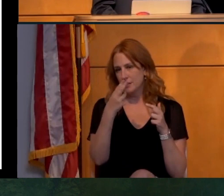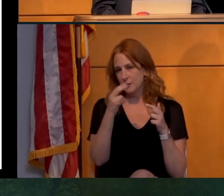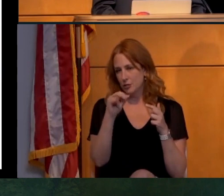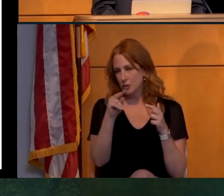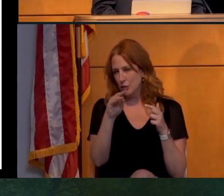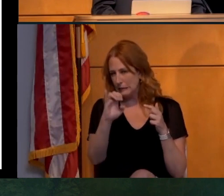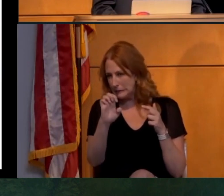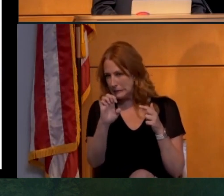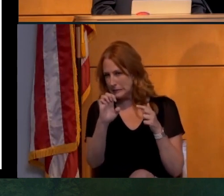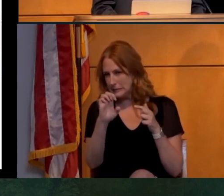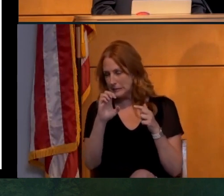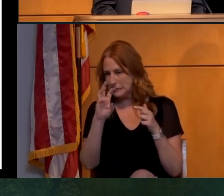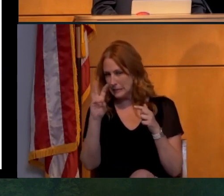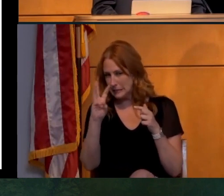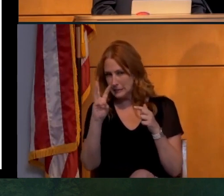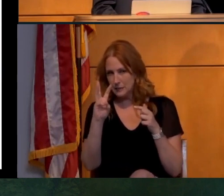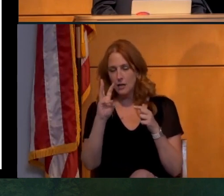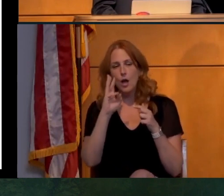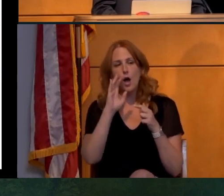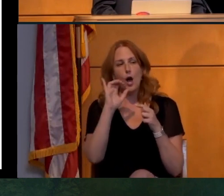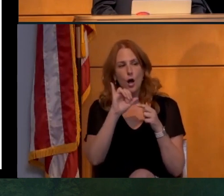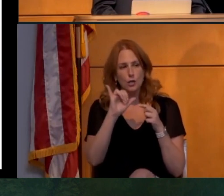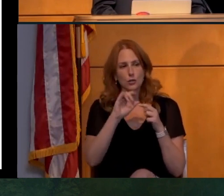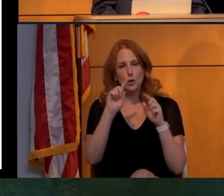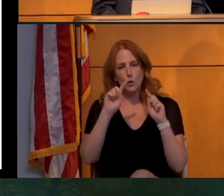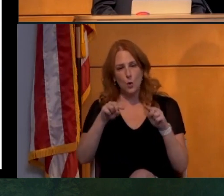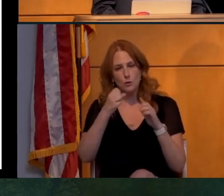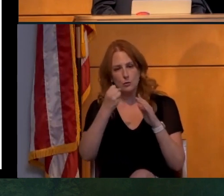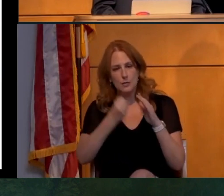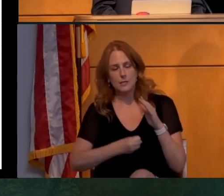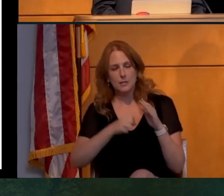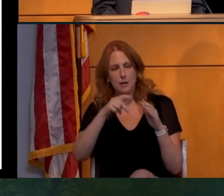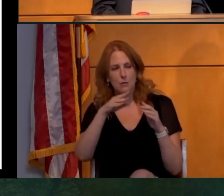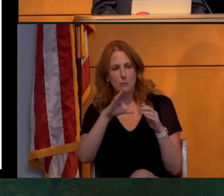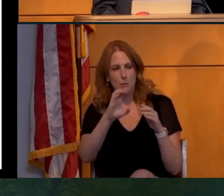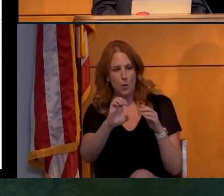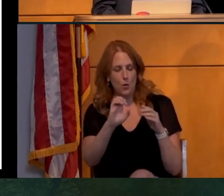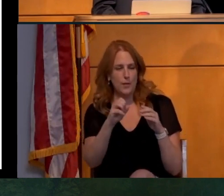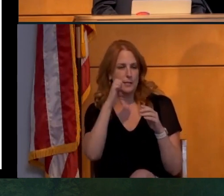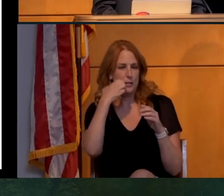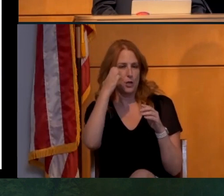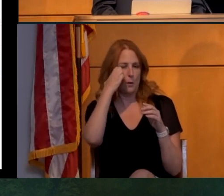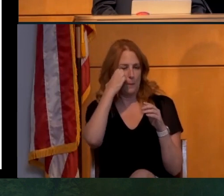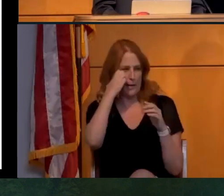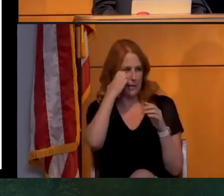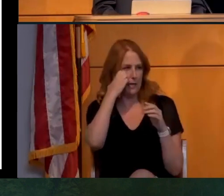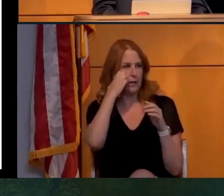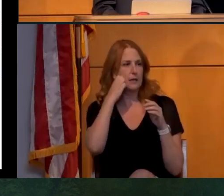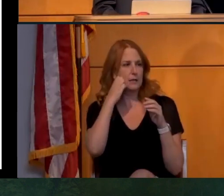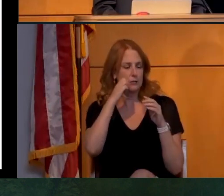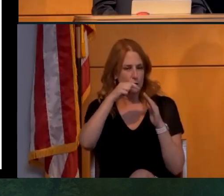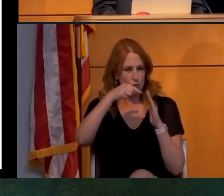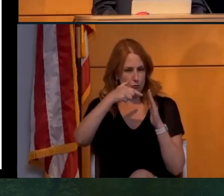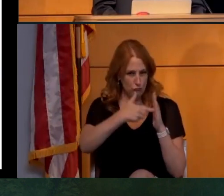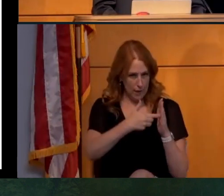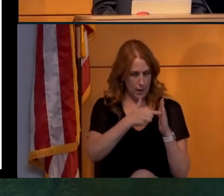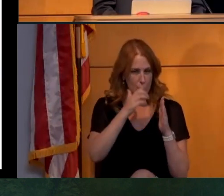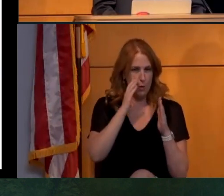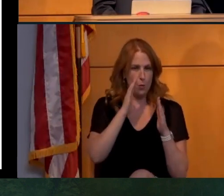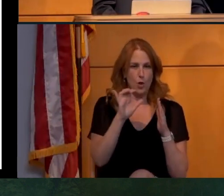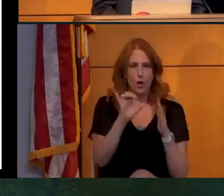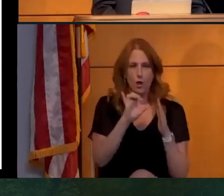The Prospect, it's a European drill with a mass spectrometer, is gonna also fly on CLIPS